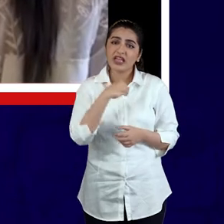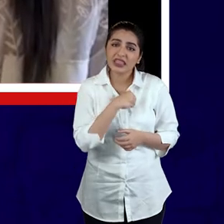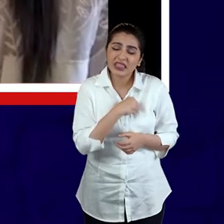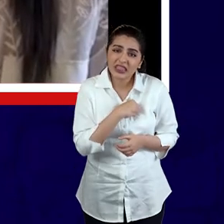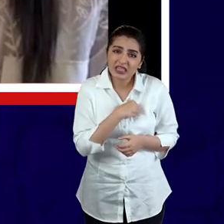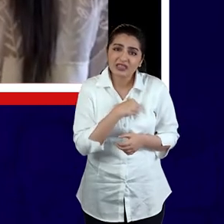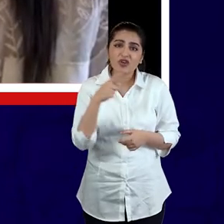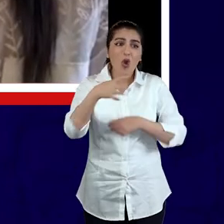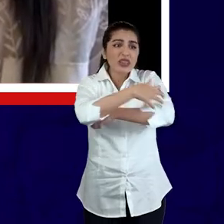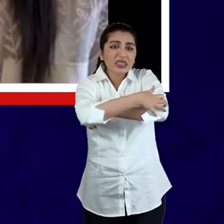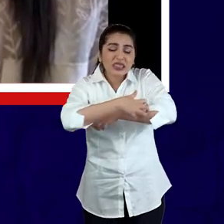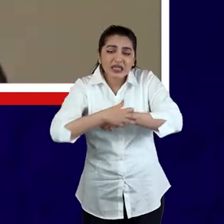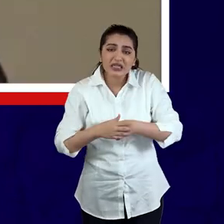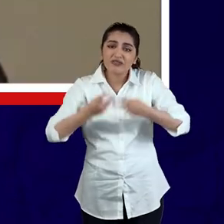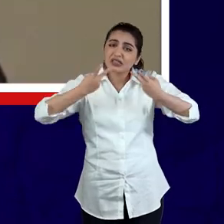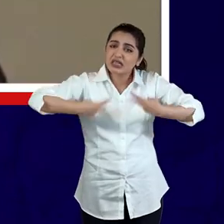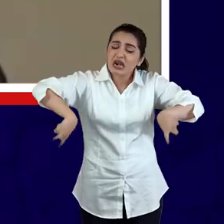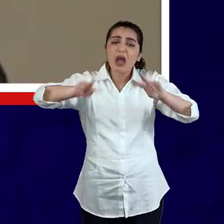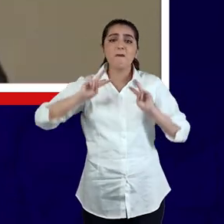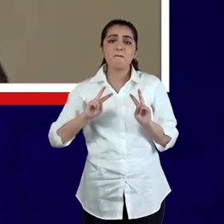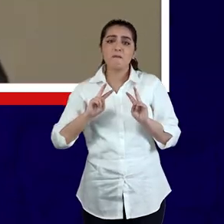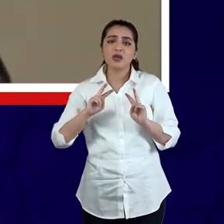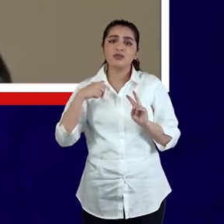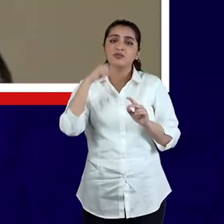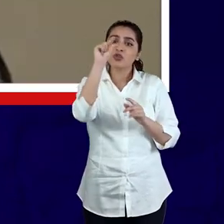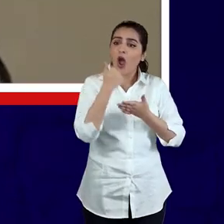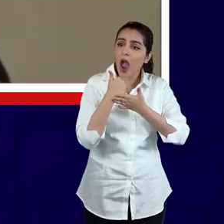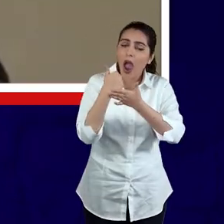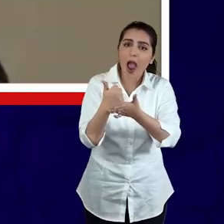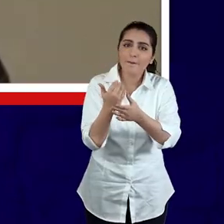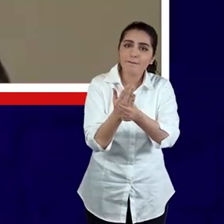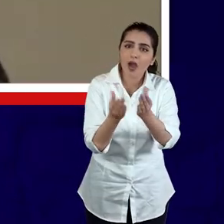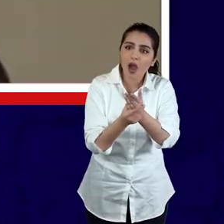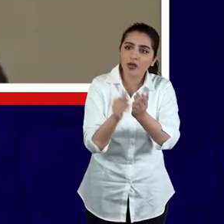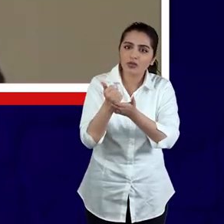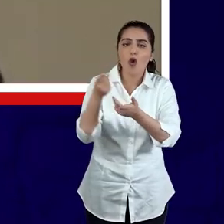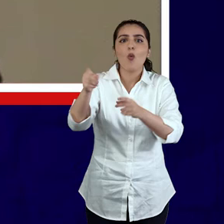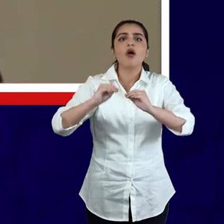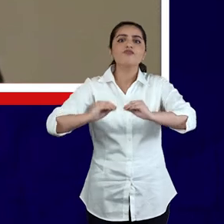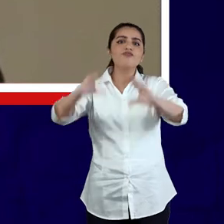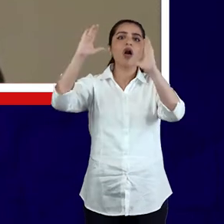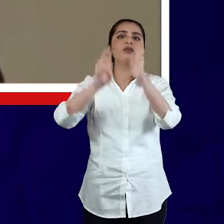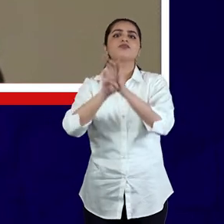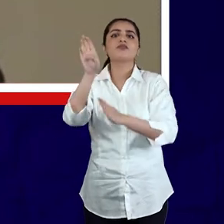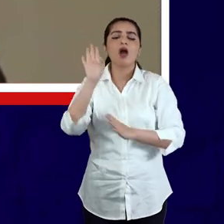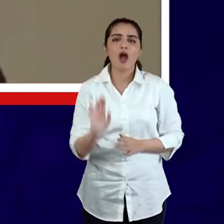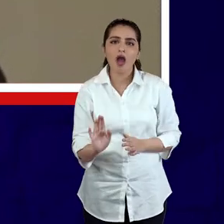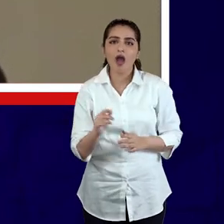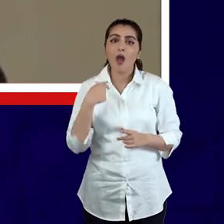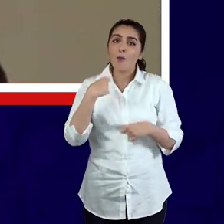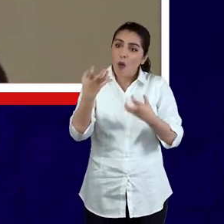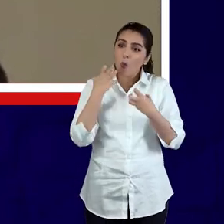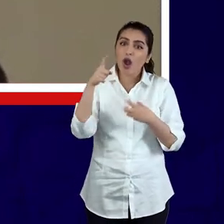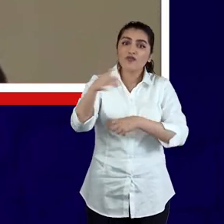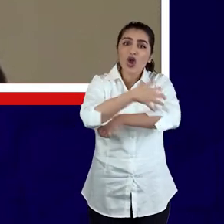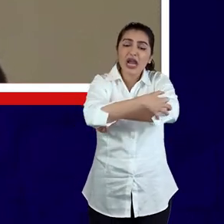suffering from the most abject poverty. And you just need to give them a helping hand and they will just rise. So they're the ones that we have to